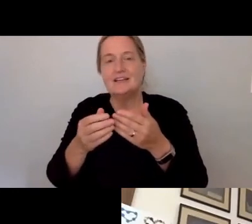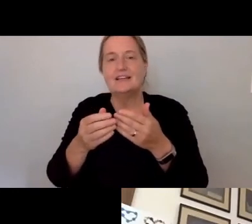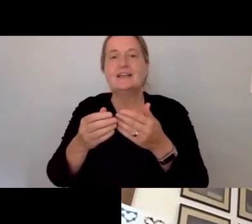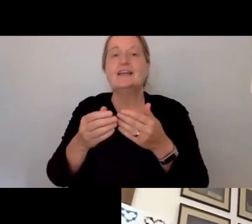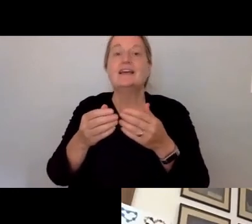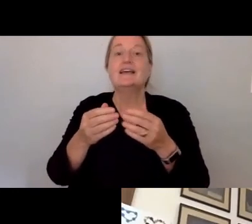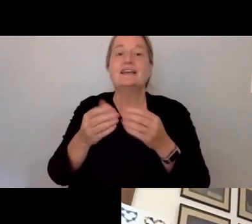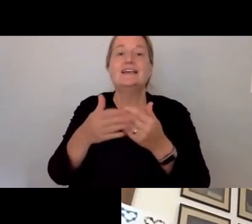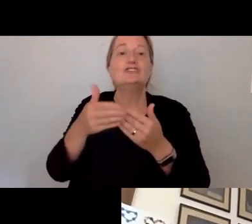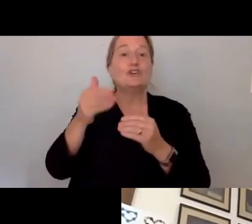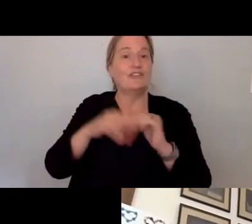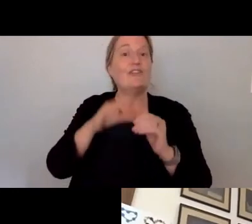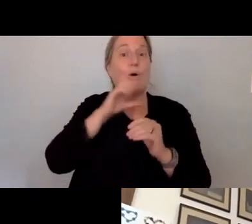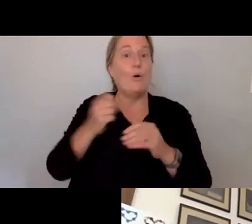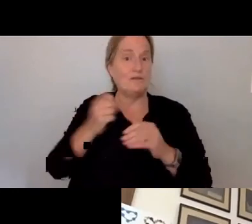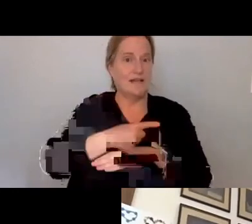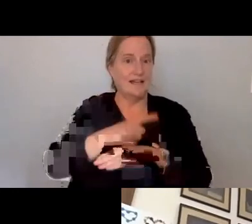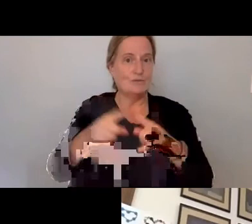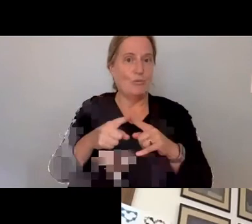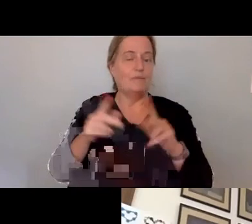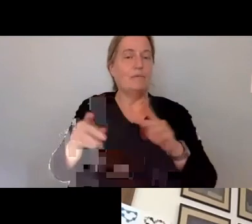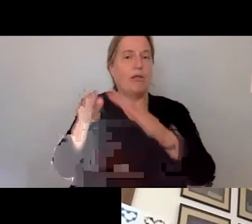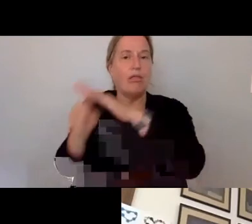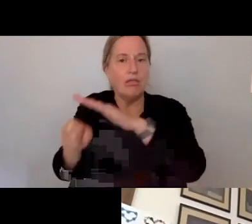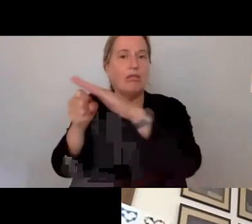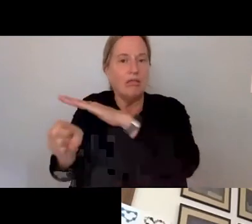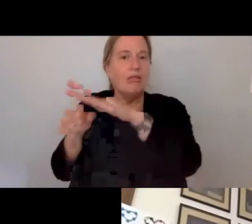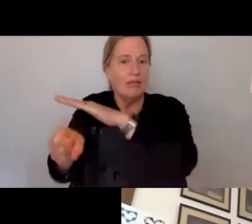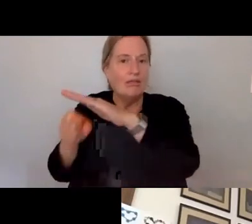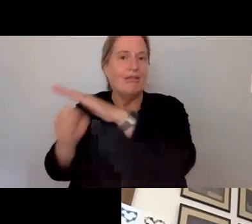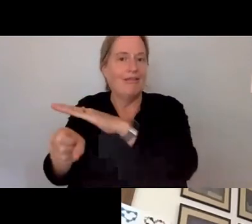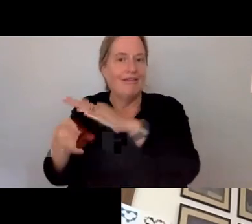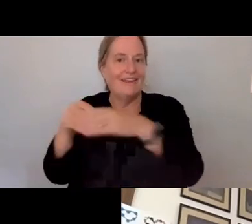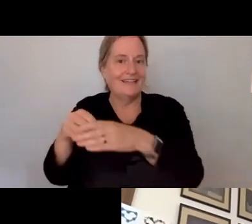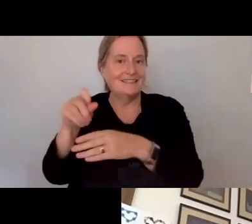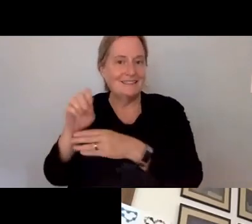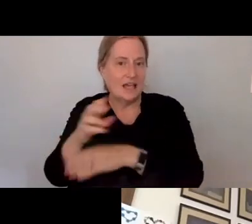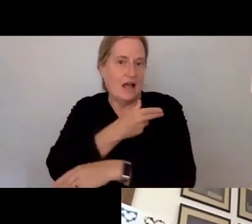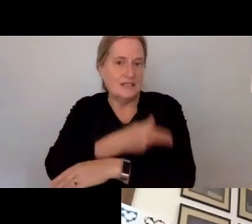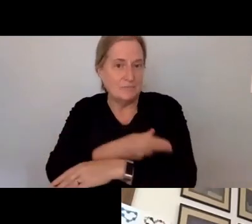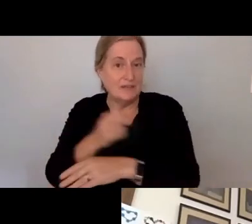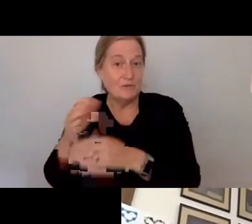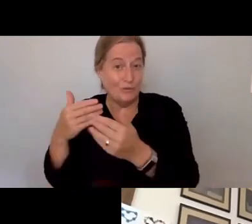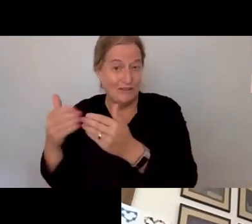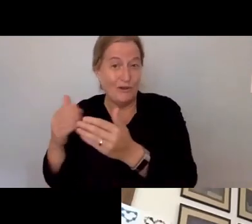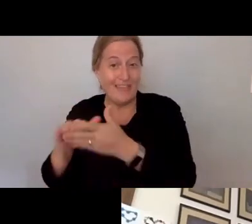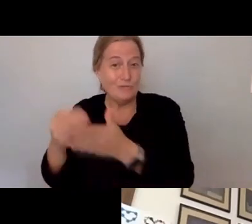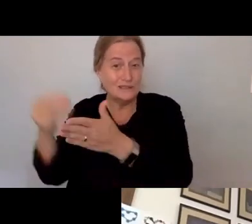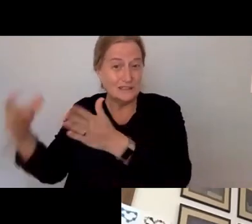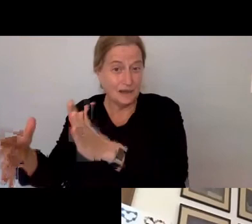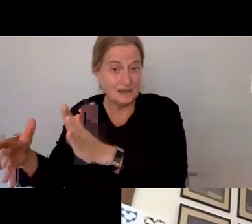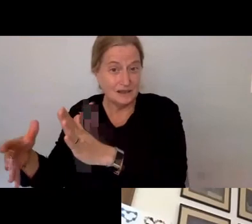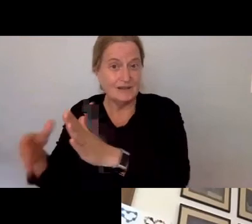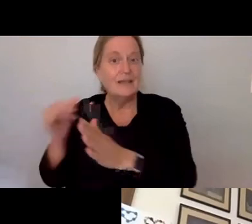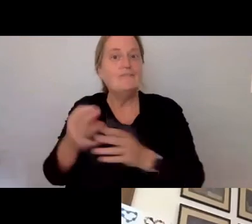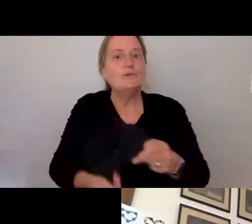Yes. Yes. David, yes? You got a yes on that, David? You guys are right. So let me just